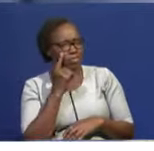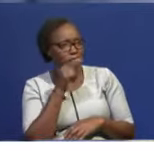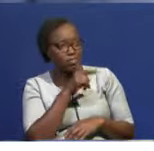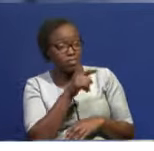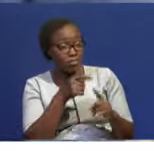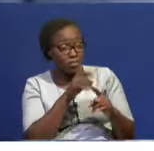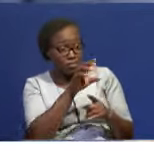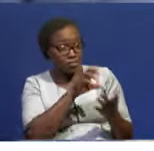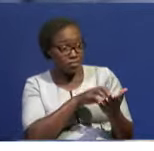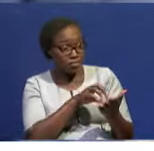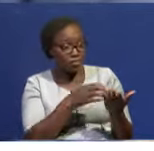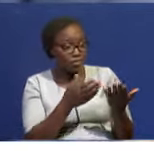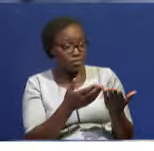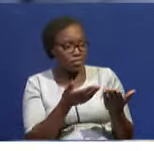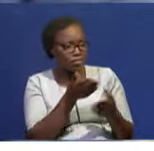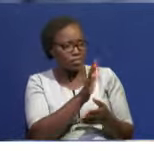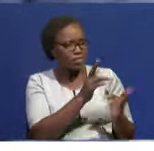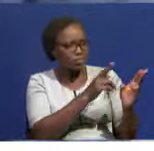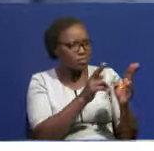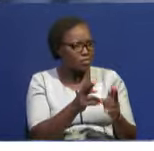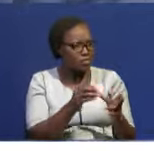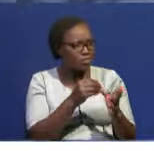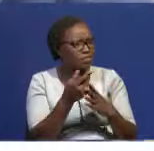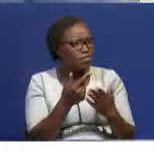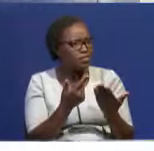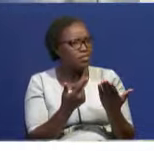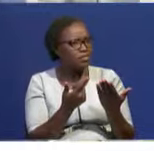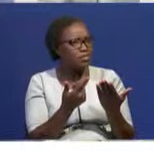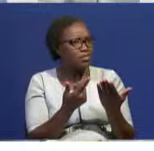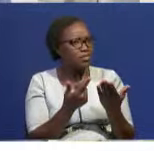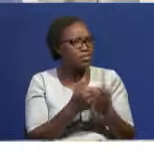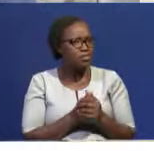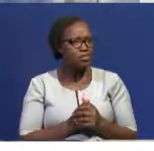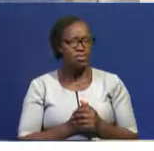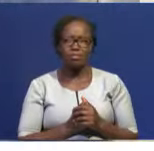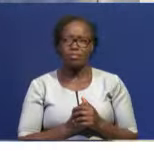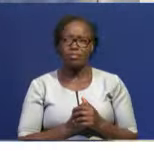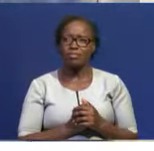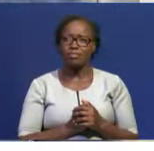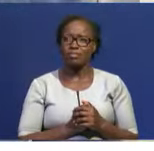from where you sit? Are we going back to normalcy, or will it take it some time?